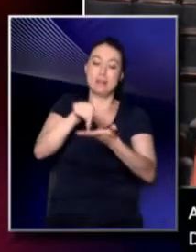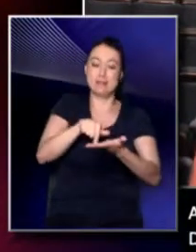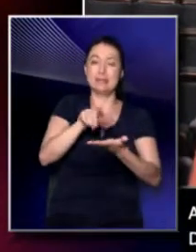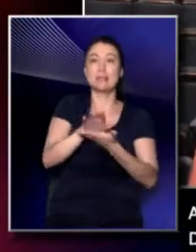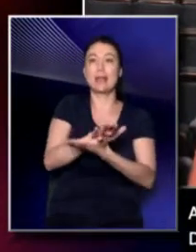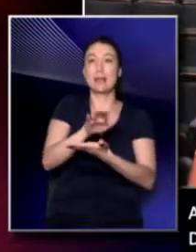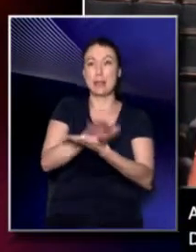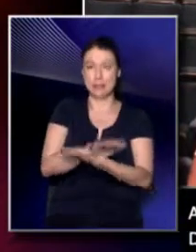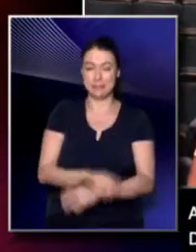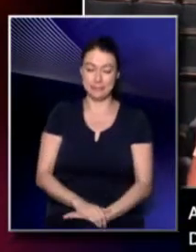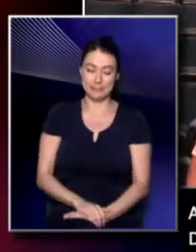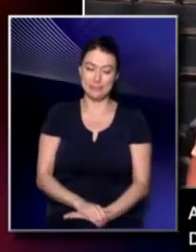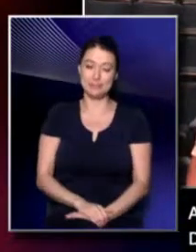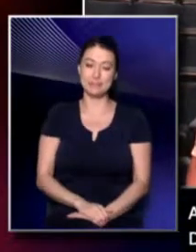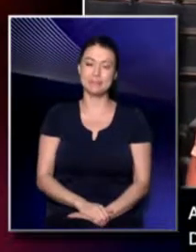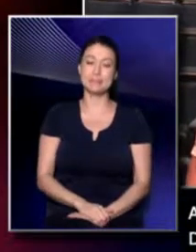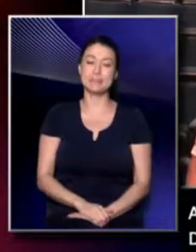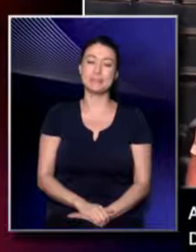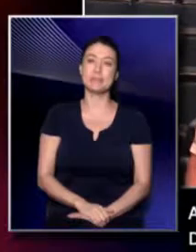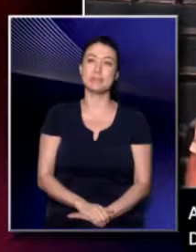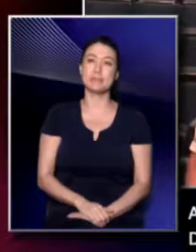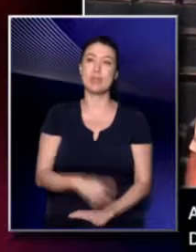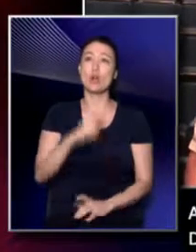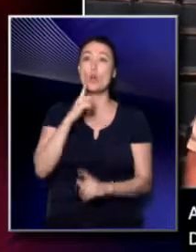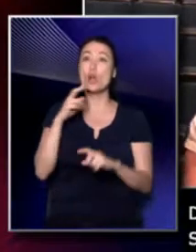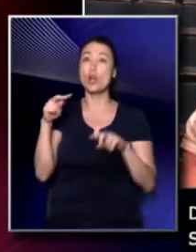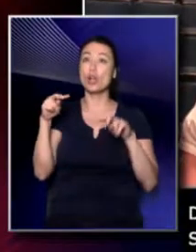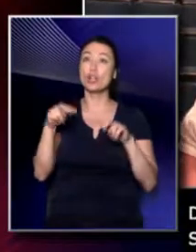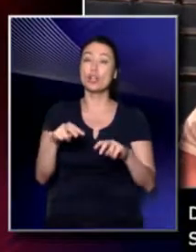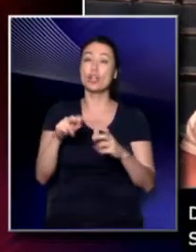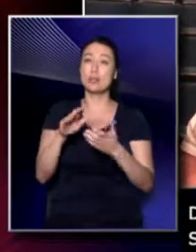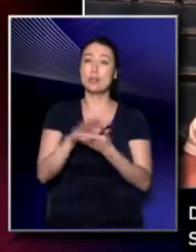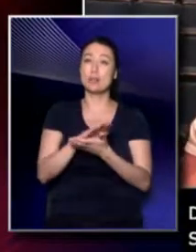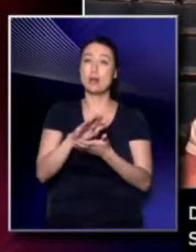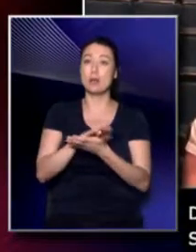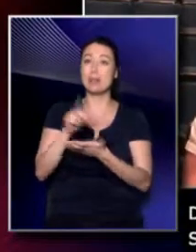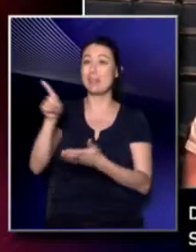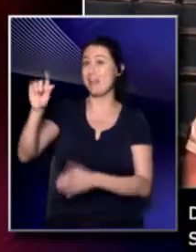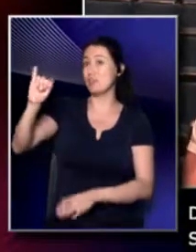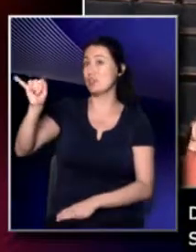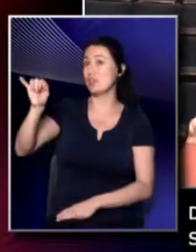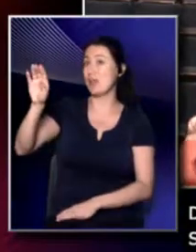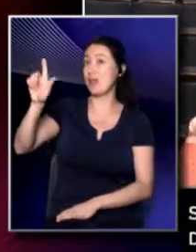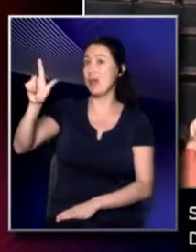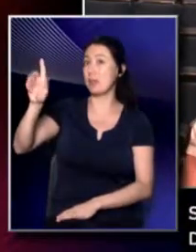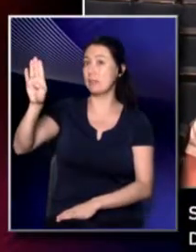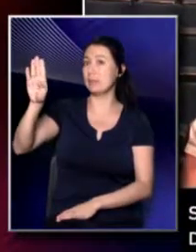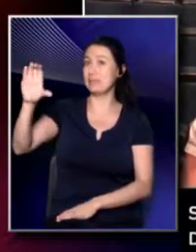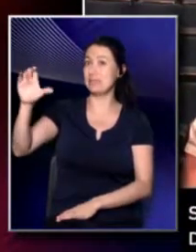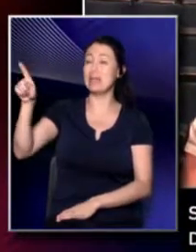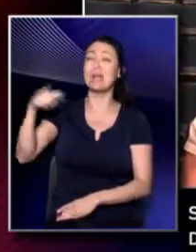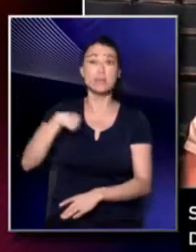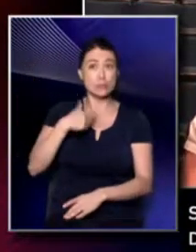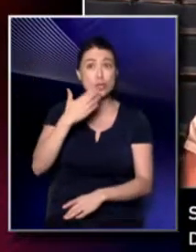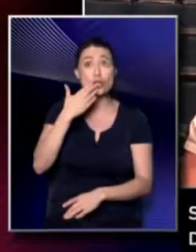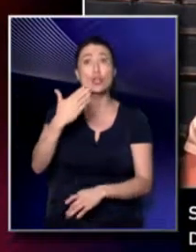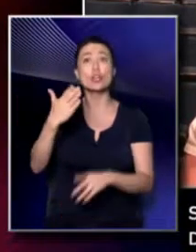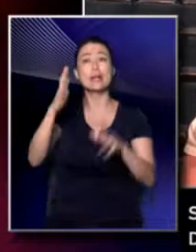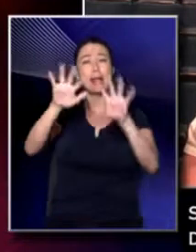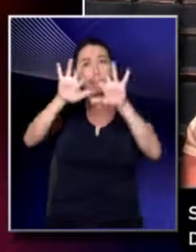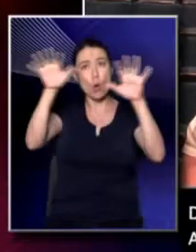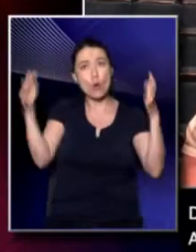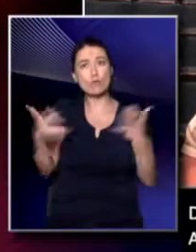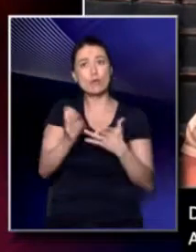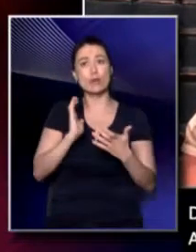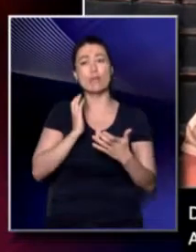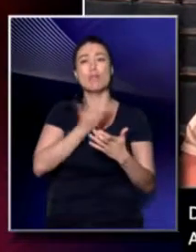So, we're going to look at the document prepared by JLBC, and it's a very good overview of our revenues and expenditures